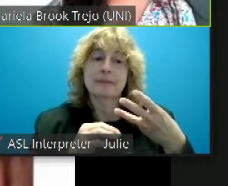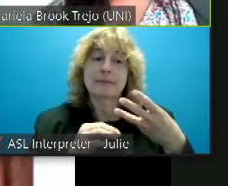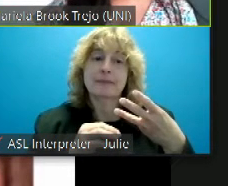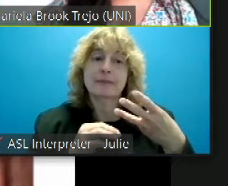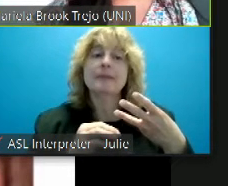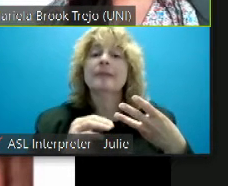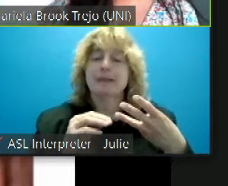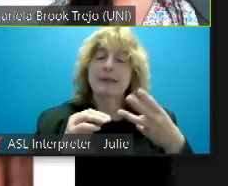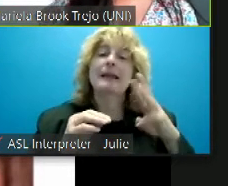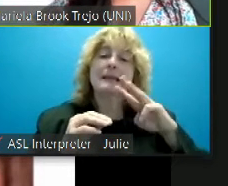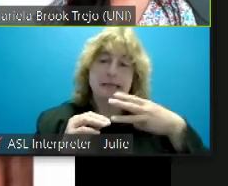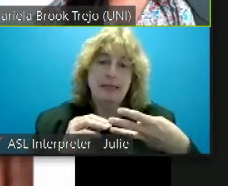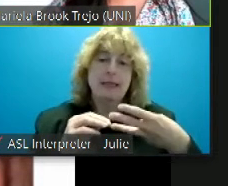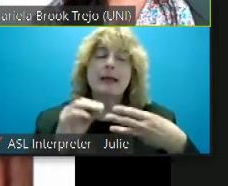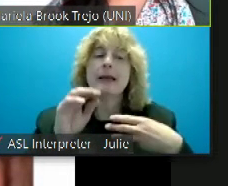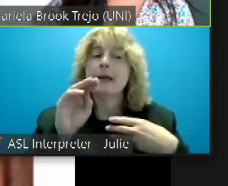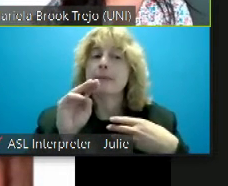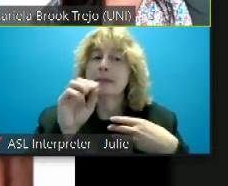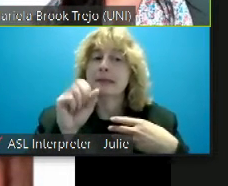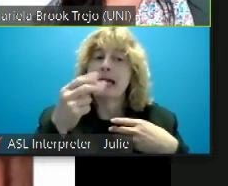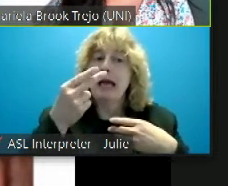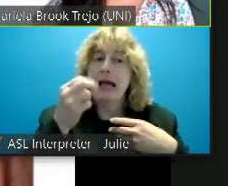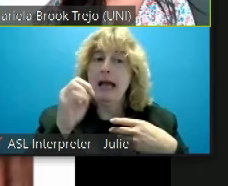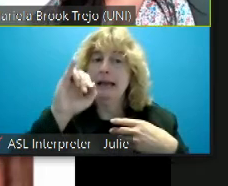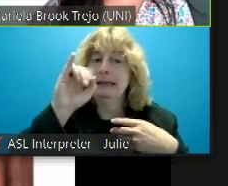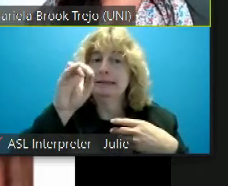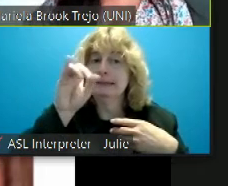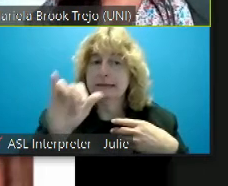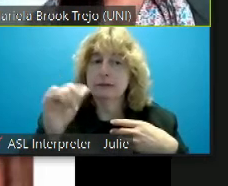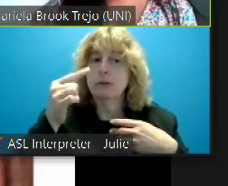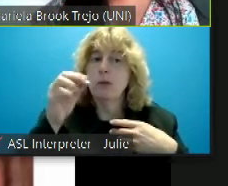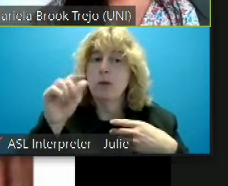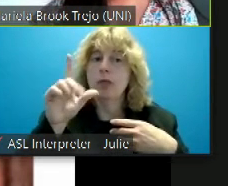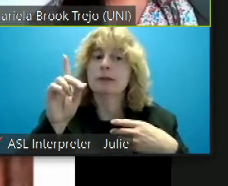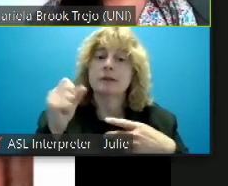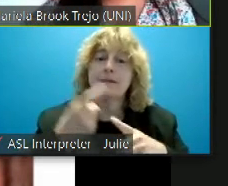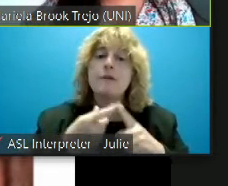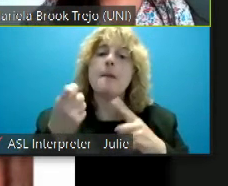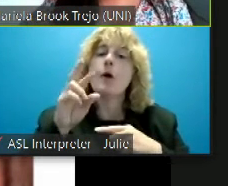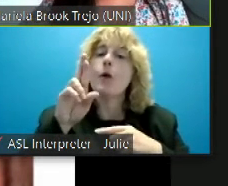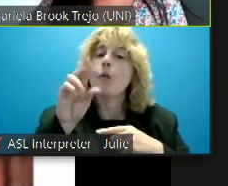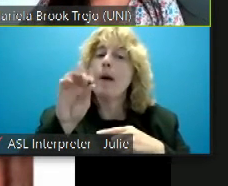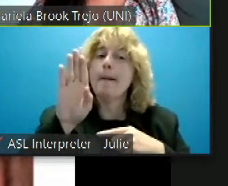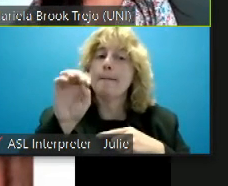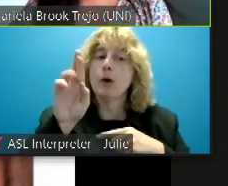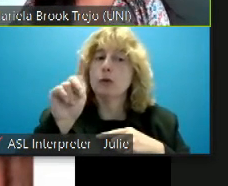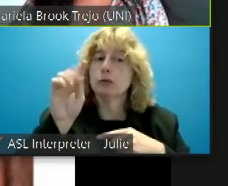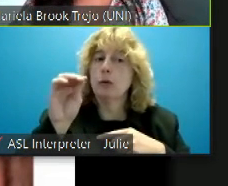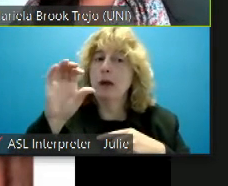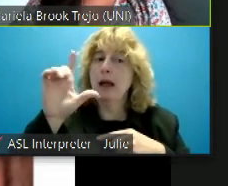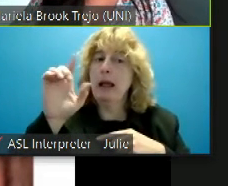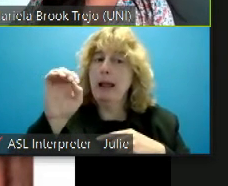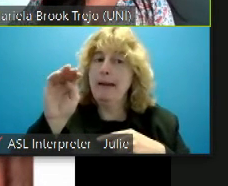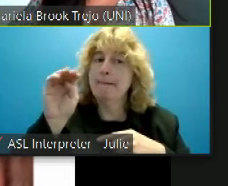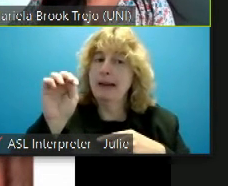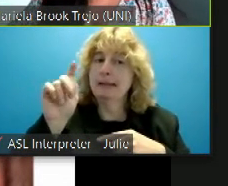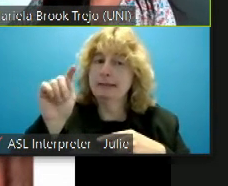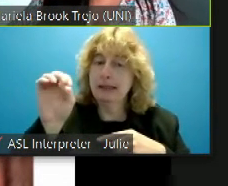Up next, we have Ms. Heidi Golds. She is from Roberto Clemente and she was nominated by Maria Moreno.